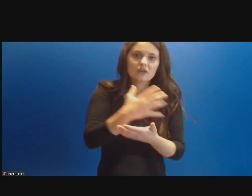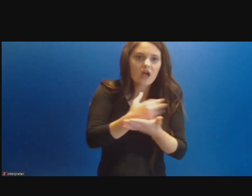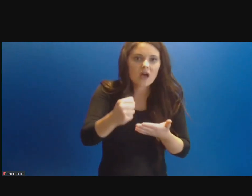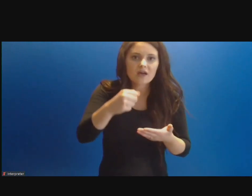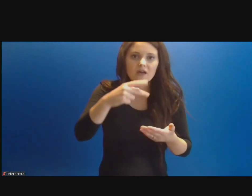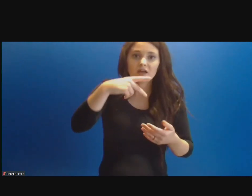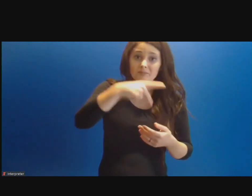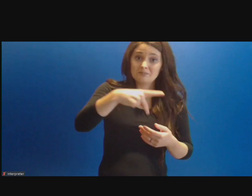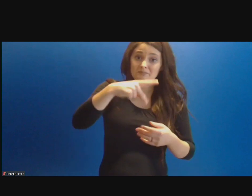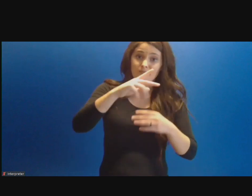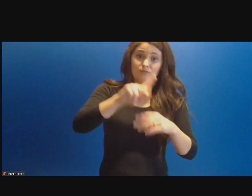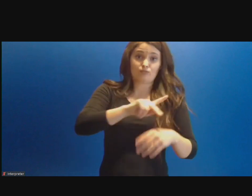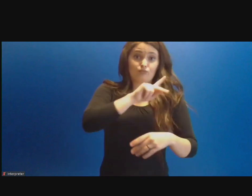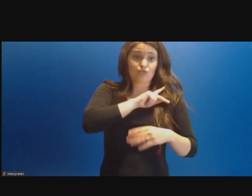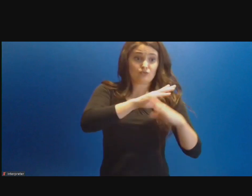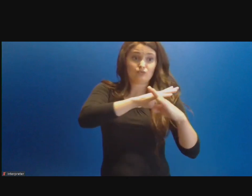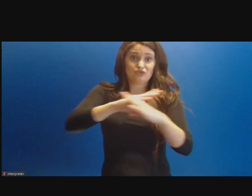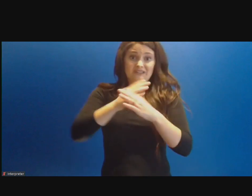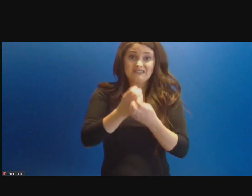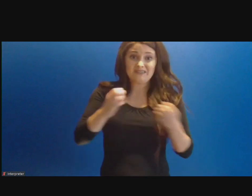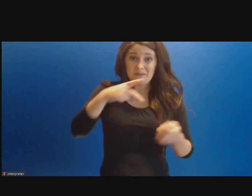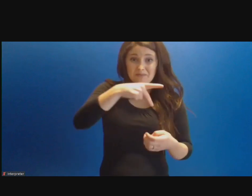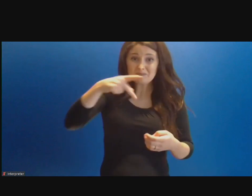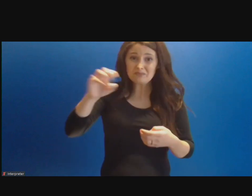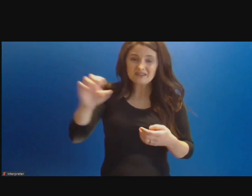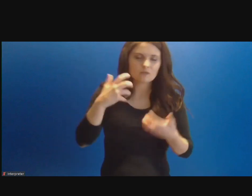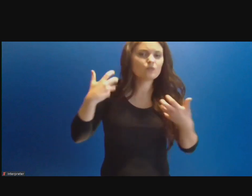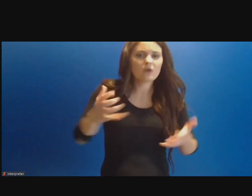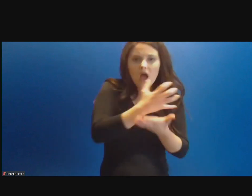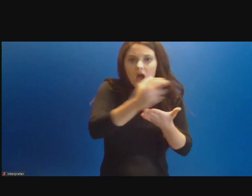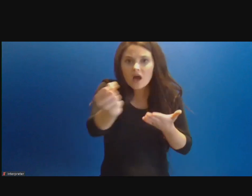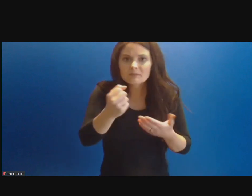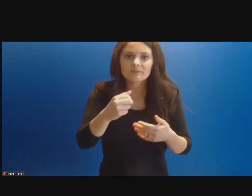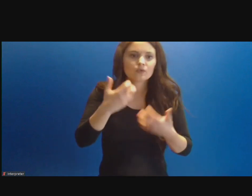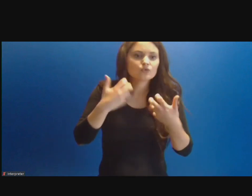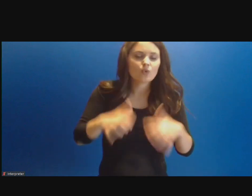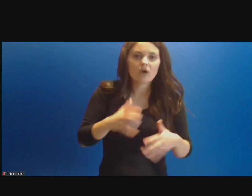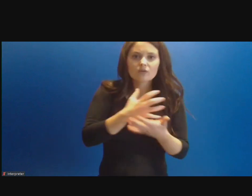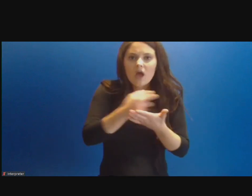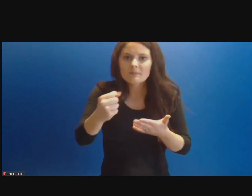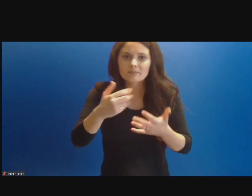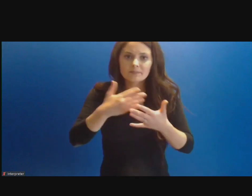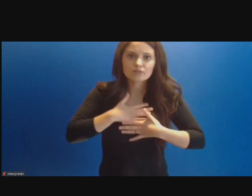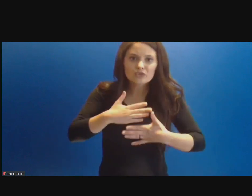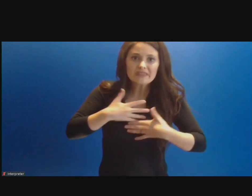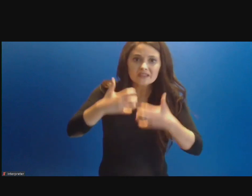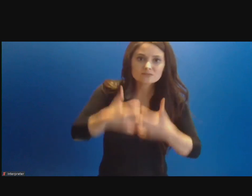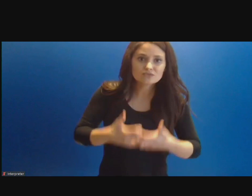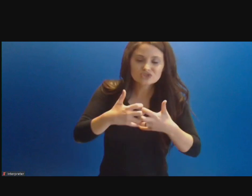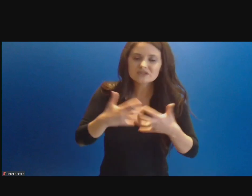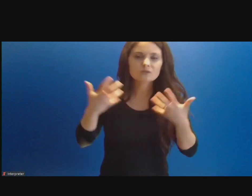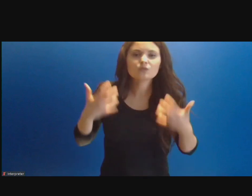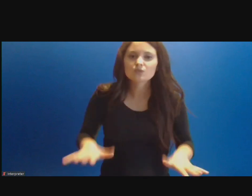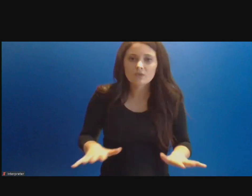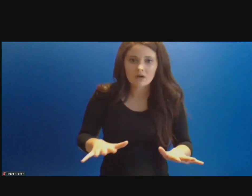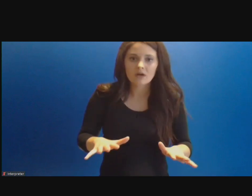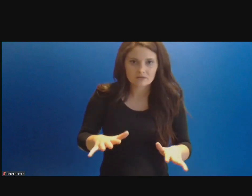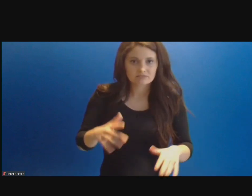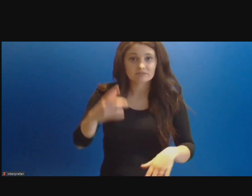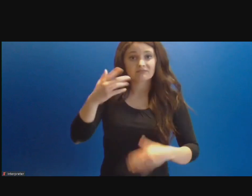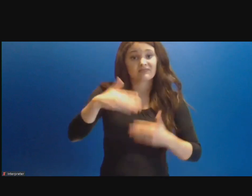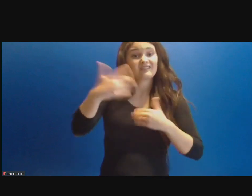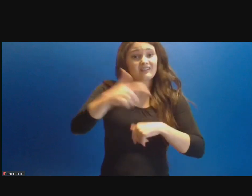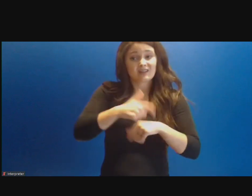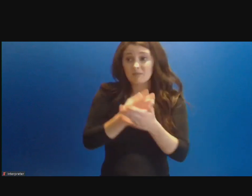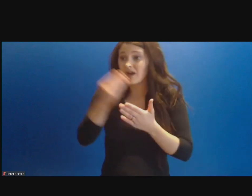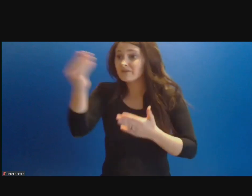protective equipment and we run out of ventilators. I need you to do this for me, and I will do it for you. I'm going to wear my mask the next time I'm